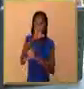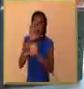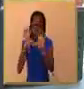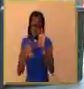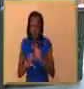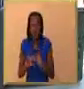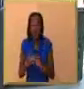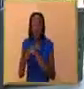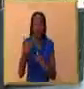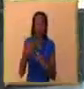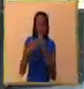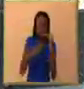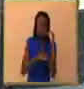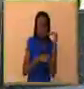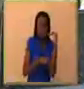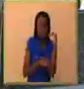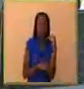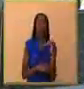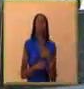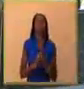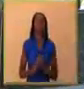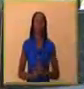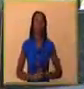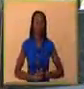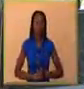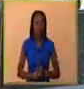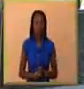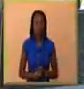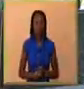for the administration of the country of Southern America.